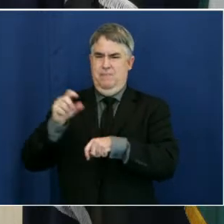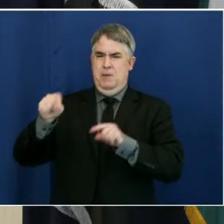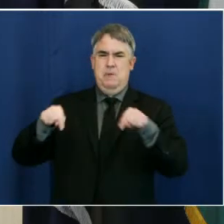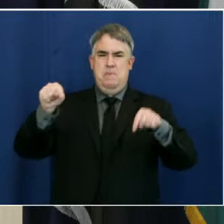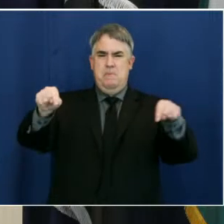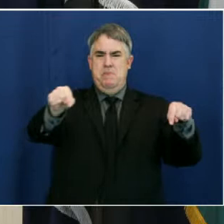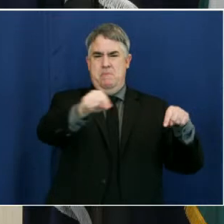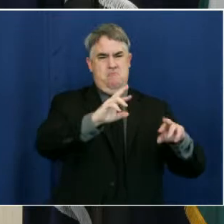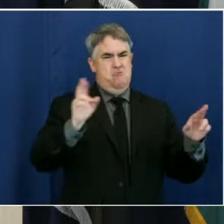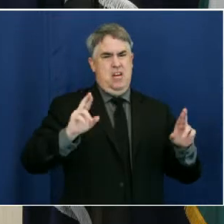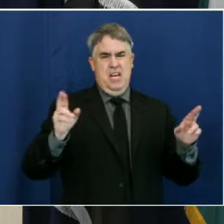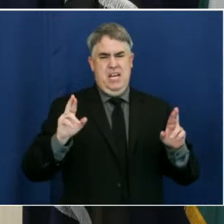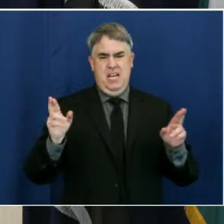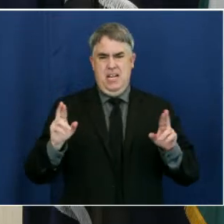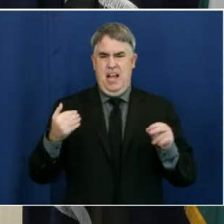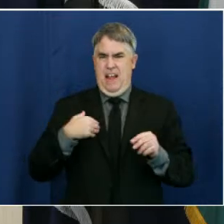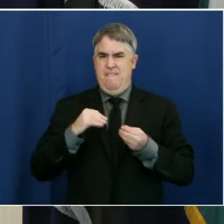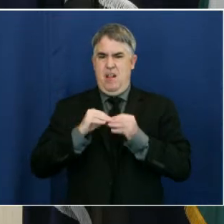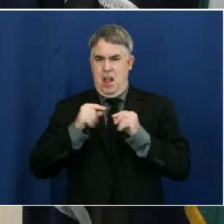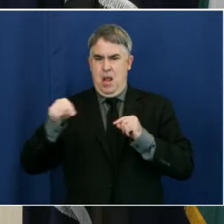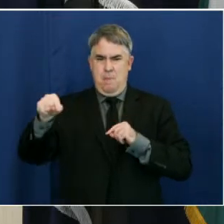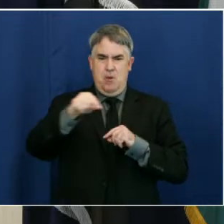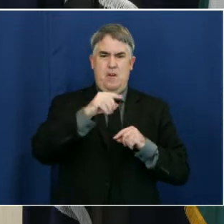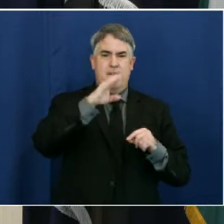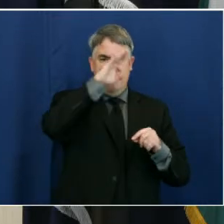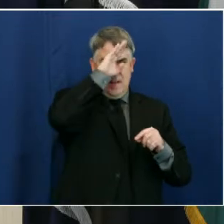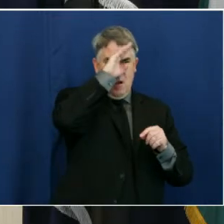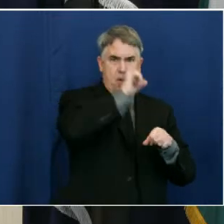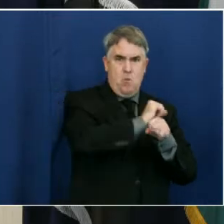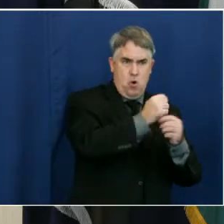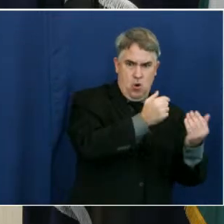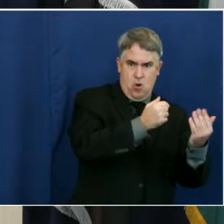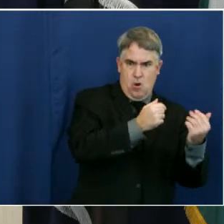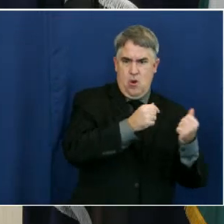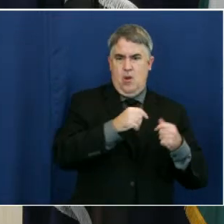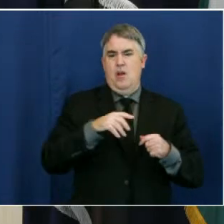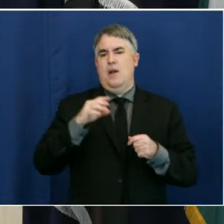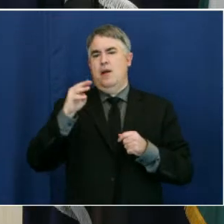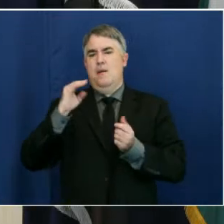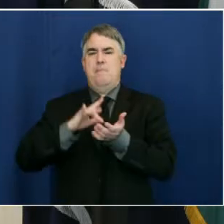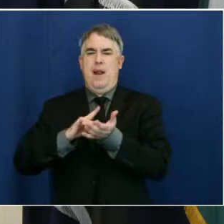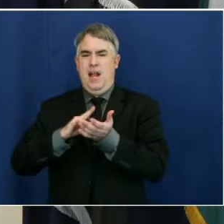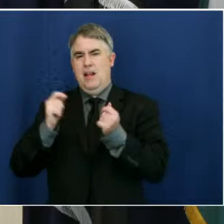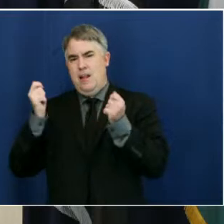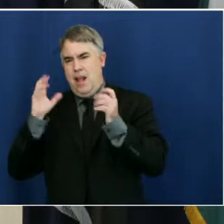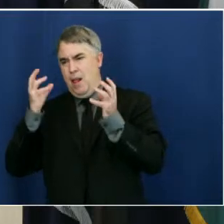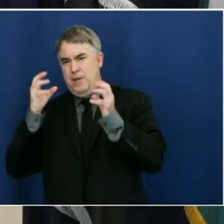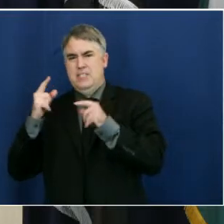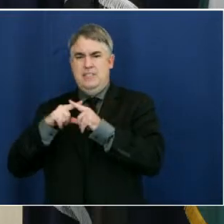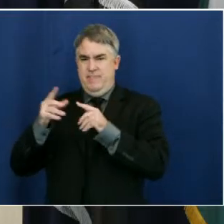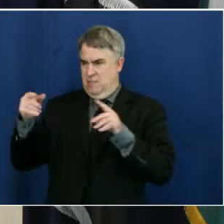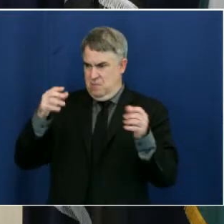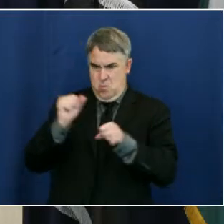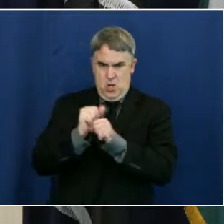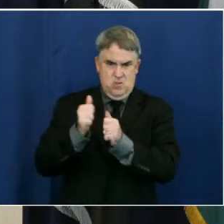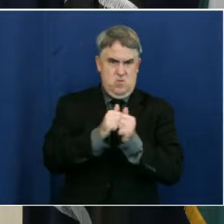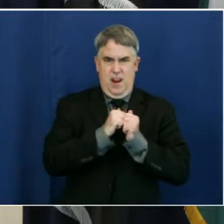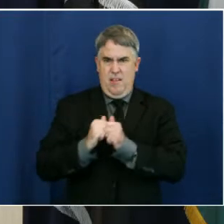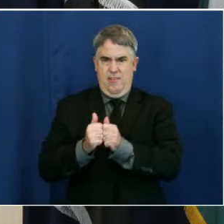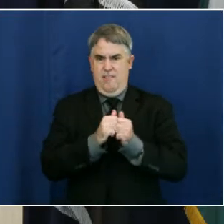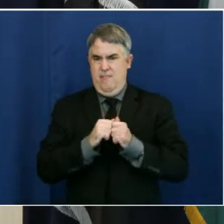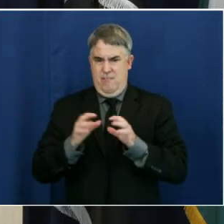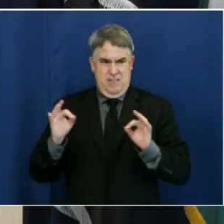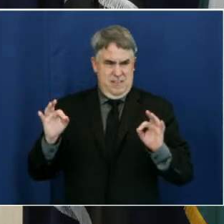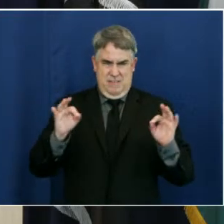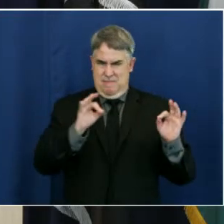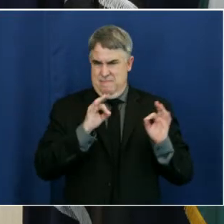we have with paramedics and EMTs, along with the incredible partnership of our healthcare system partners that are making vaccinators available. And we